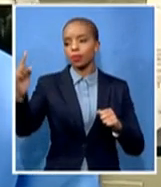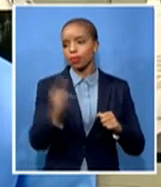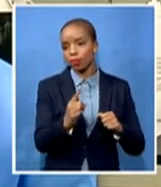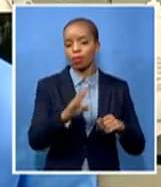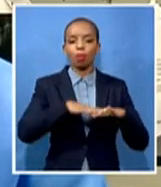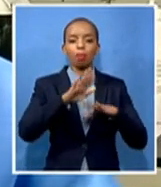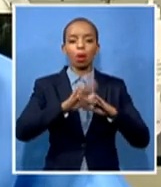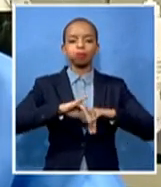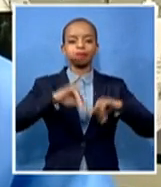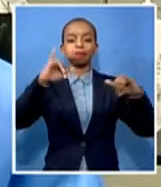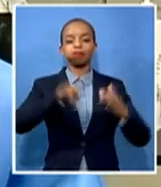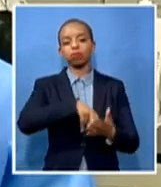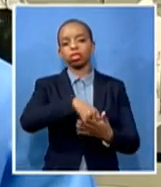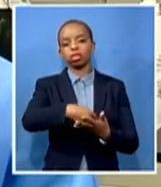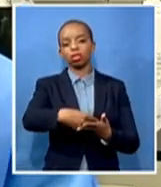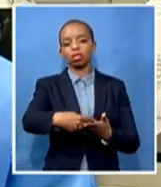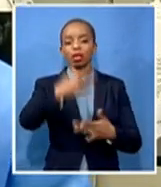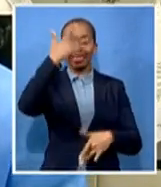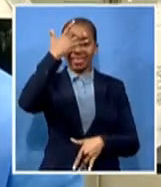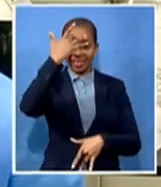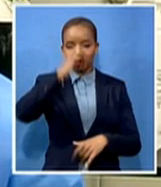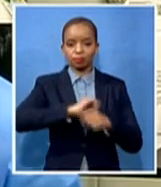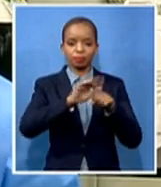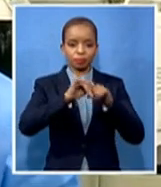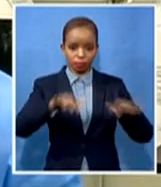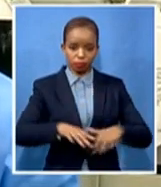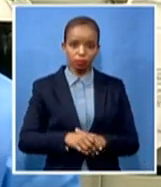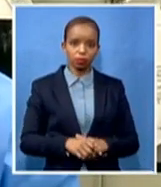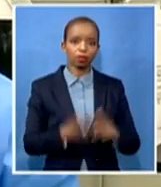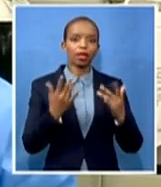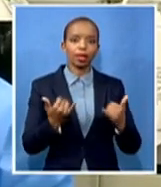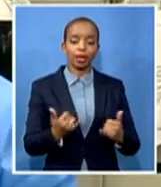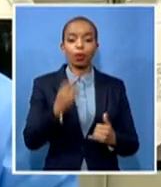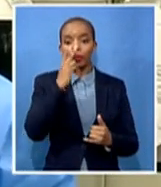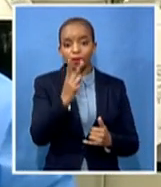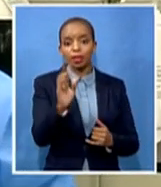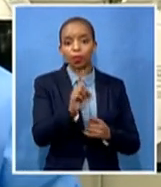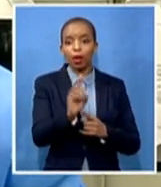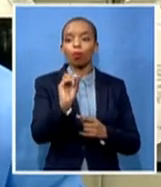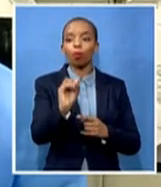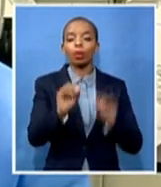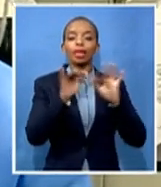seeing now, is that we've got way more critically ill patients coming in with COVID-19.